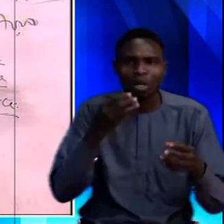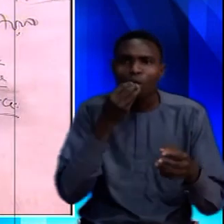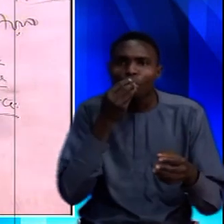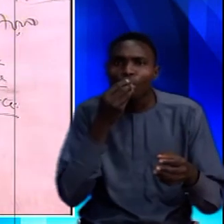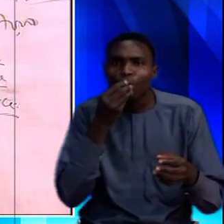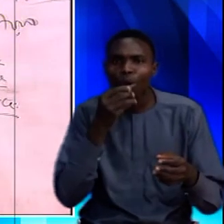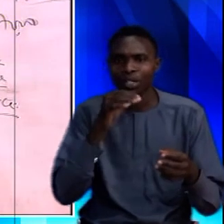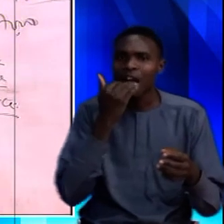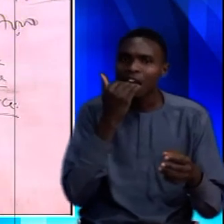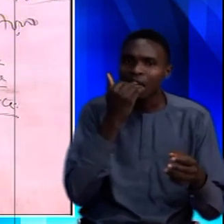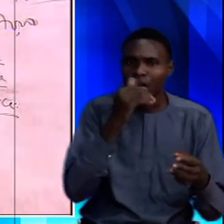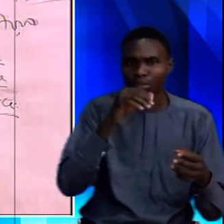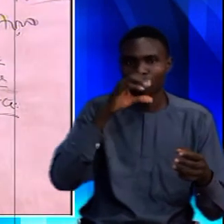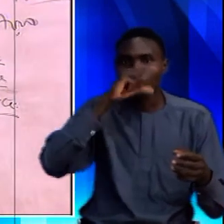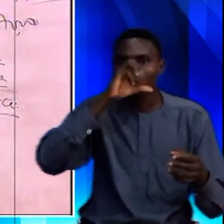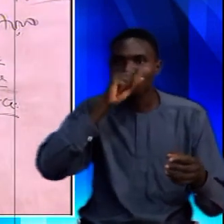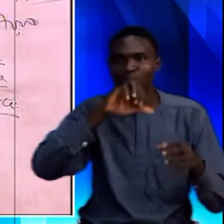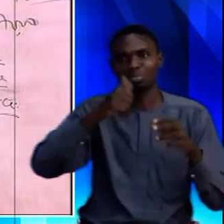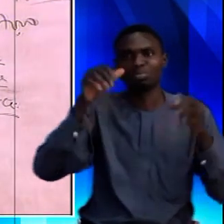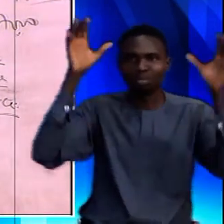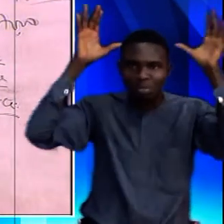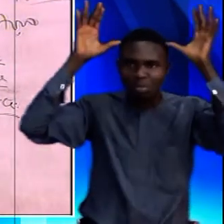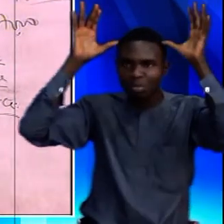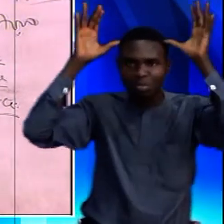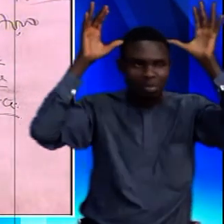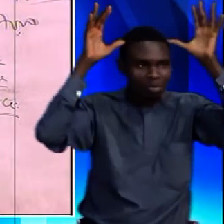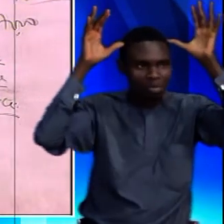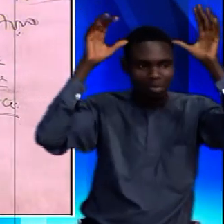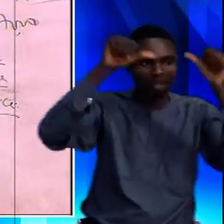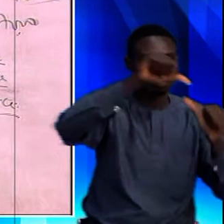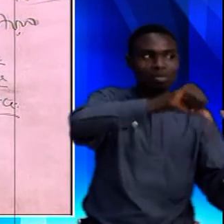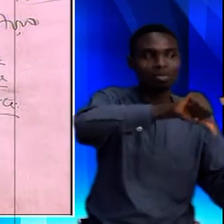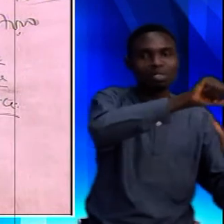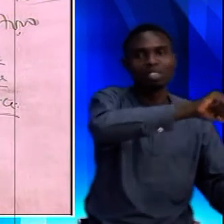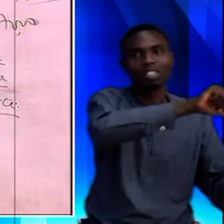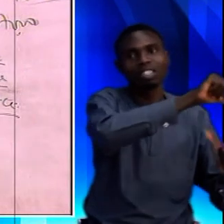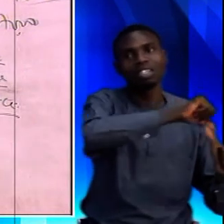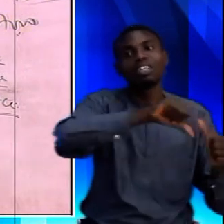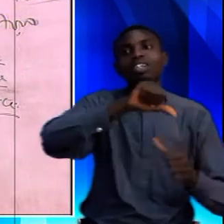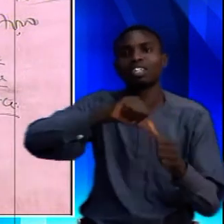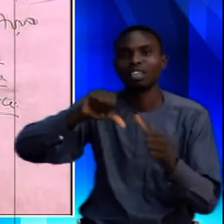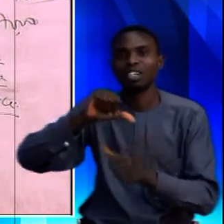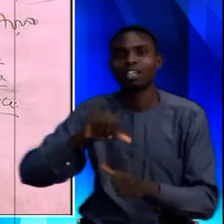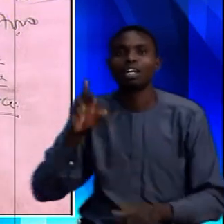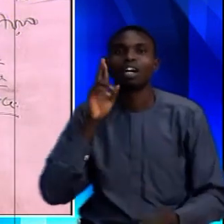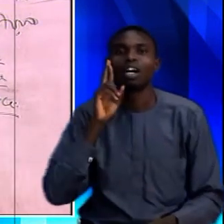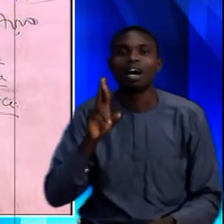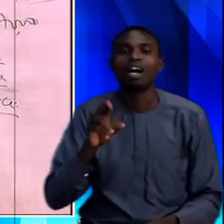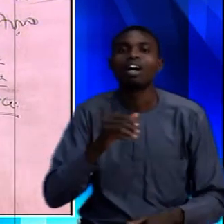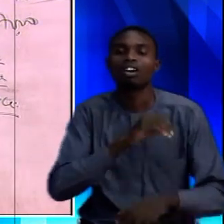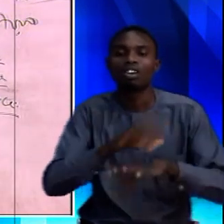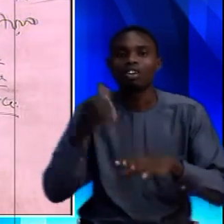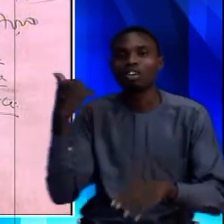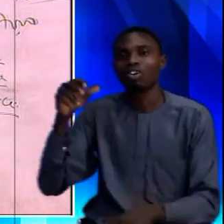biscuit, whatsoever. No, even a person that carries a bicycle, puts products on it, moving from one place to another, from one place to another, it's a